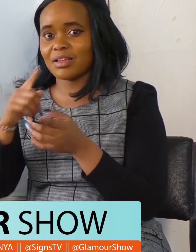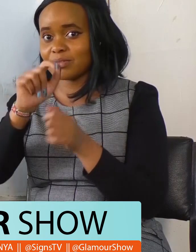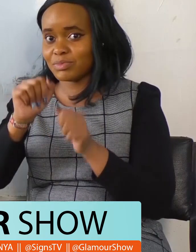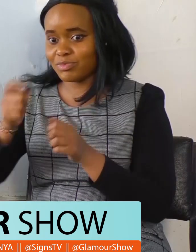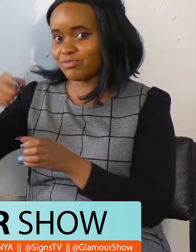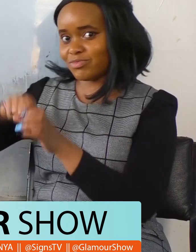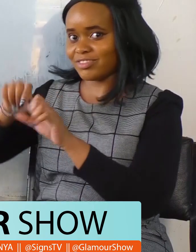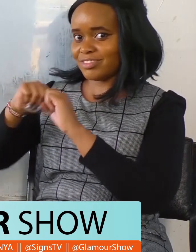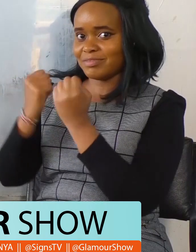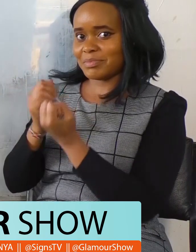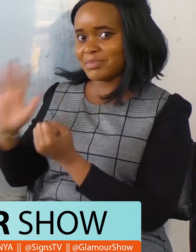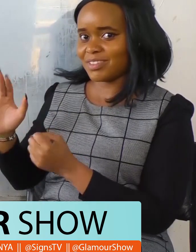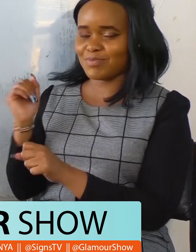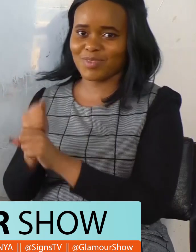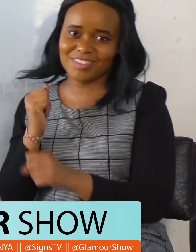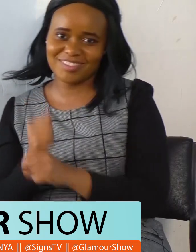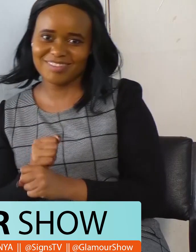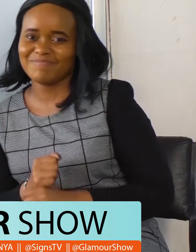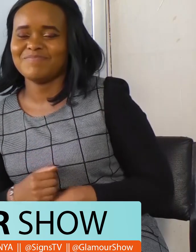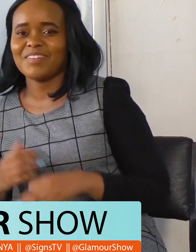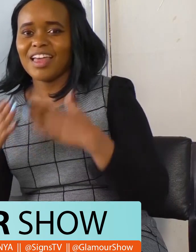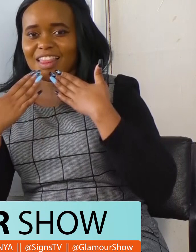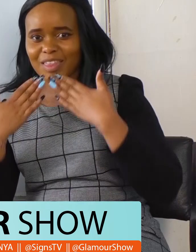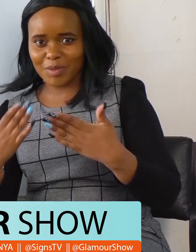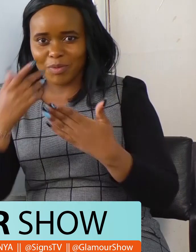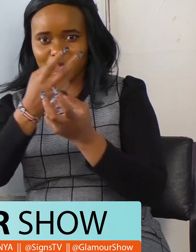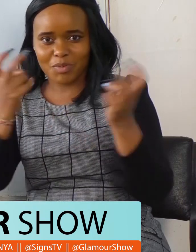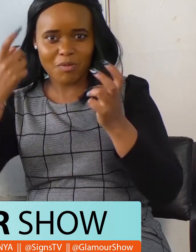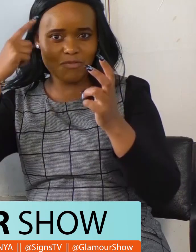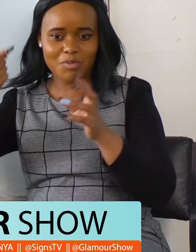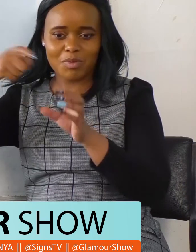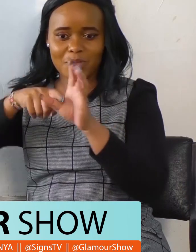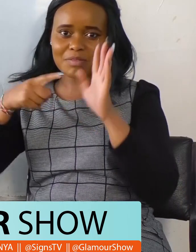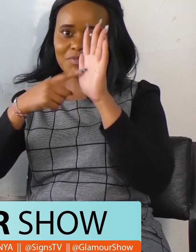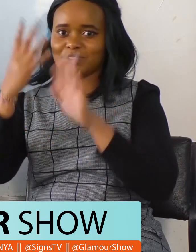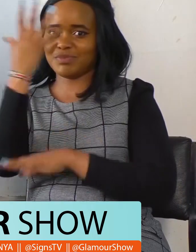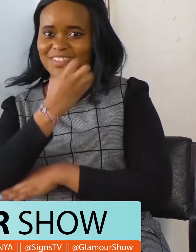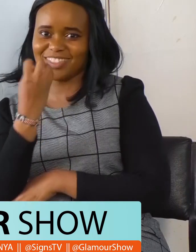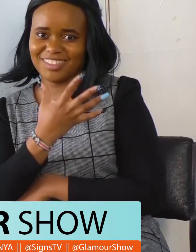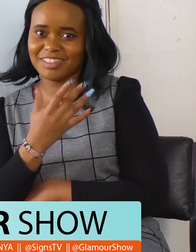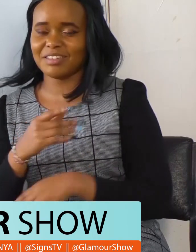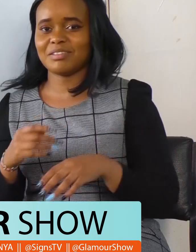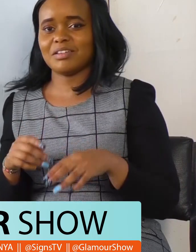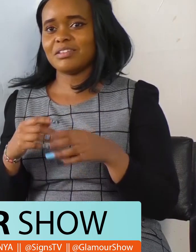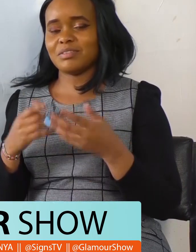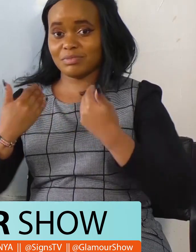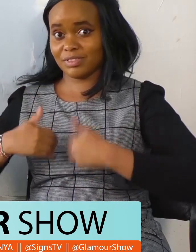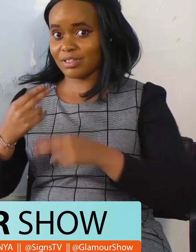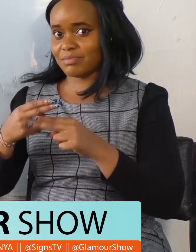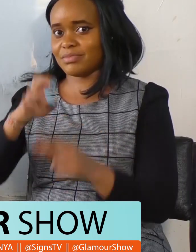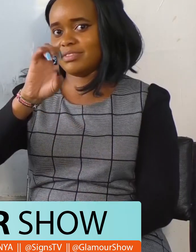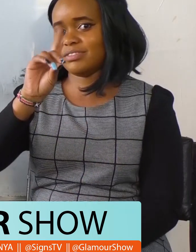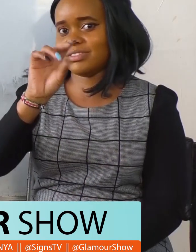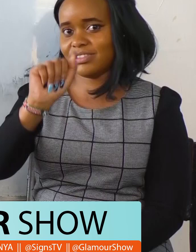and when we come back, we come back with the procedure of waxing. Thank you so much, viewers, for joining the Glamour Show,